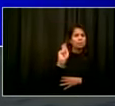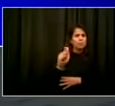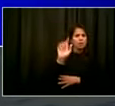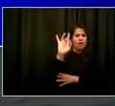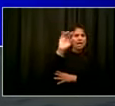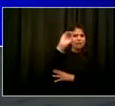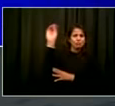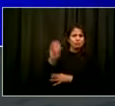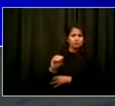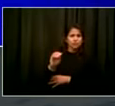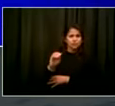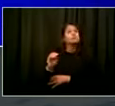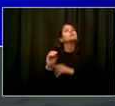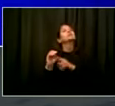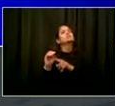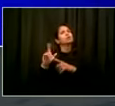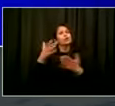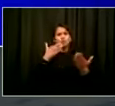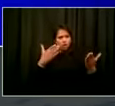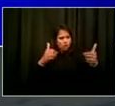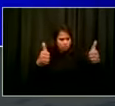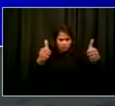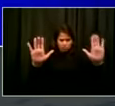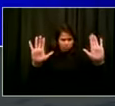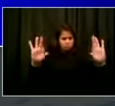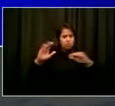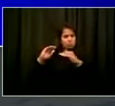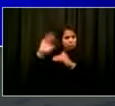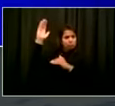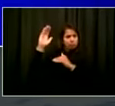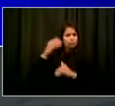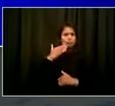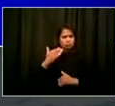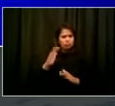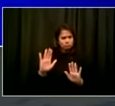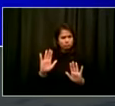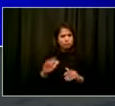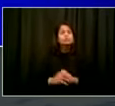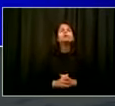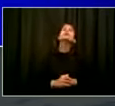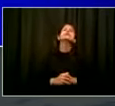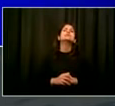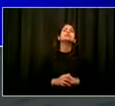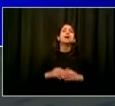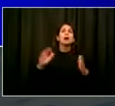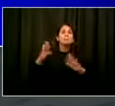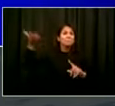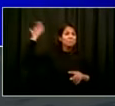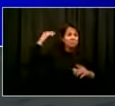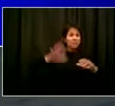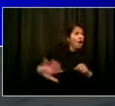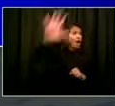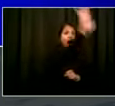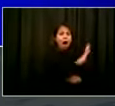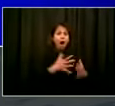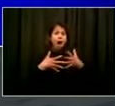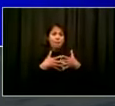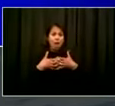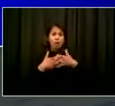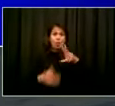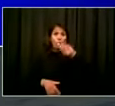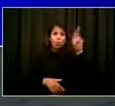I just have to say, when you look at this response, it makes me very proud of New Yorkers that people answered this census in such strong